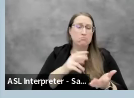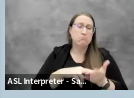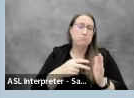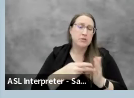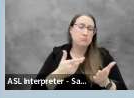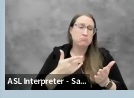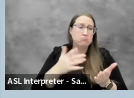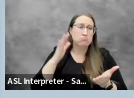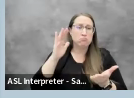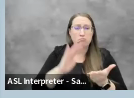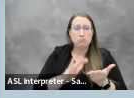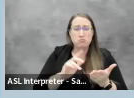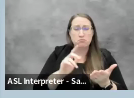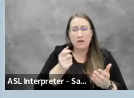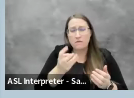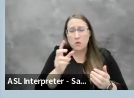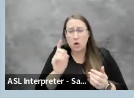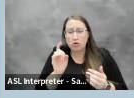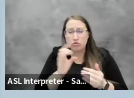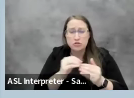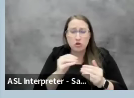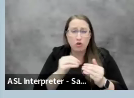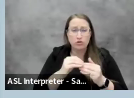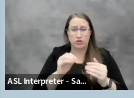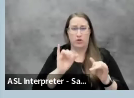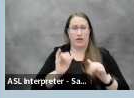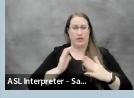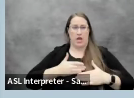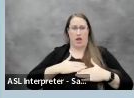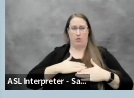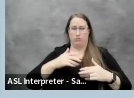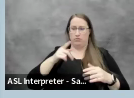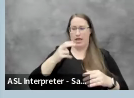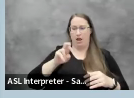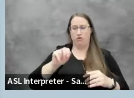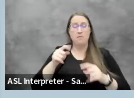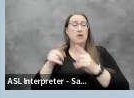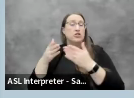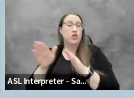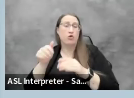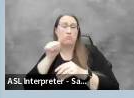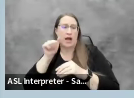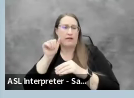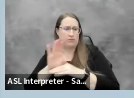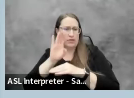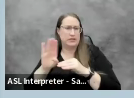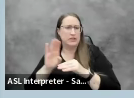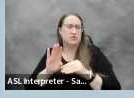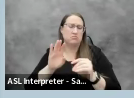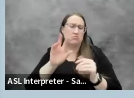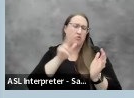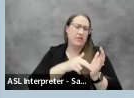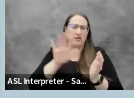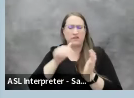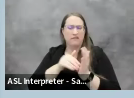So anyway, so that's how we work. But in general, private practice, it's usually several $1,000s.